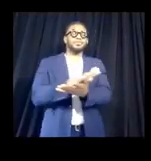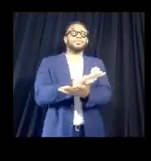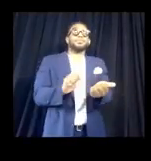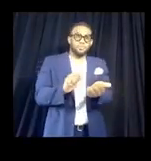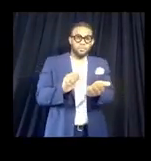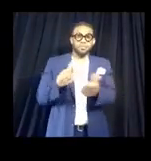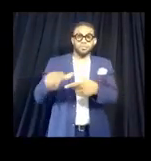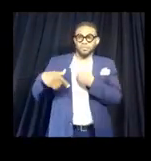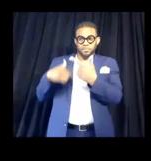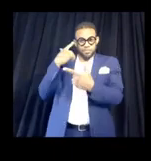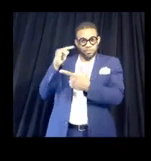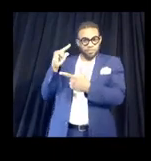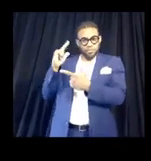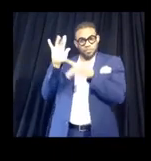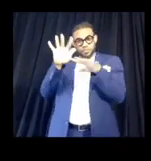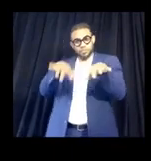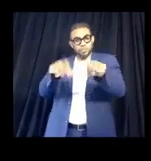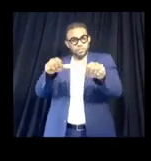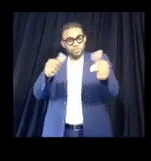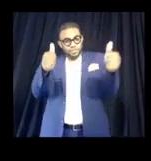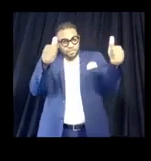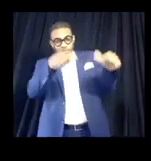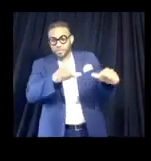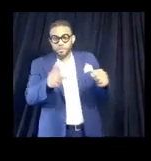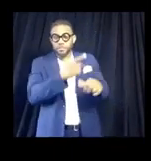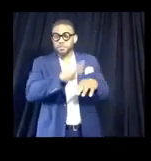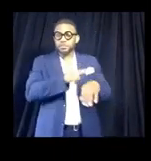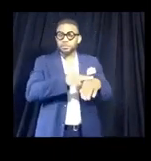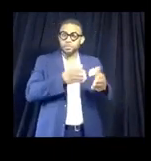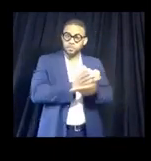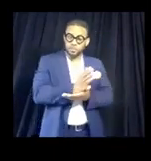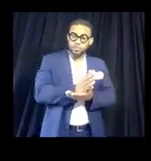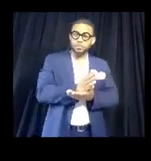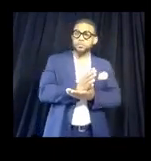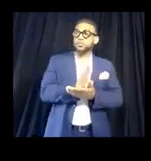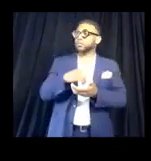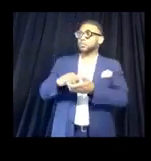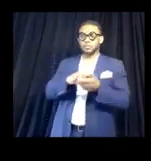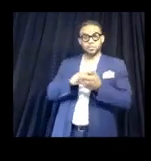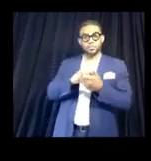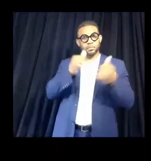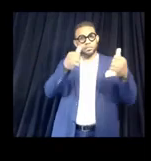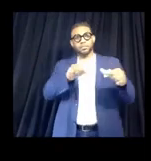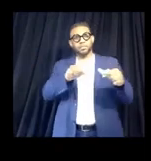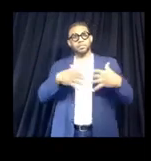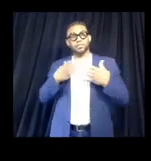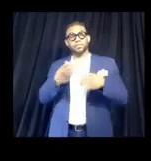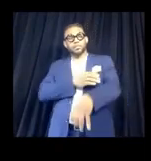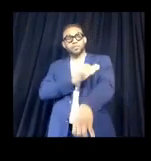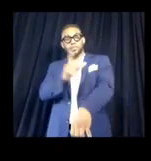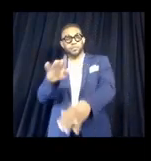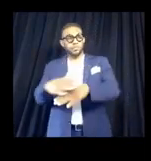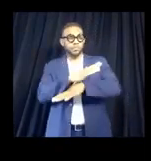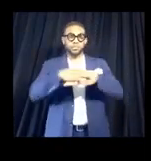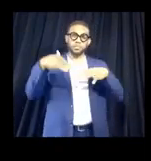of colonialism, denying First Nations rights and invisibilizing the strength, fortitude, and empowerment